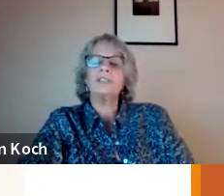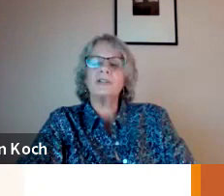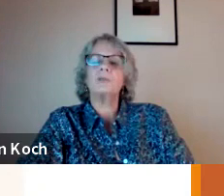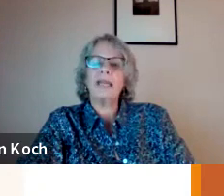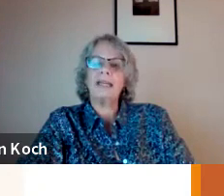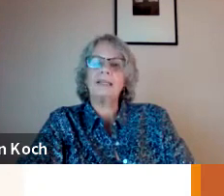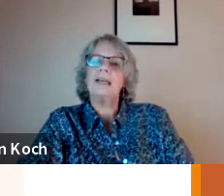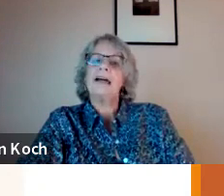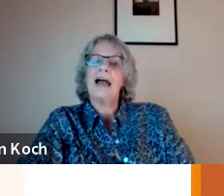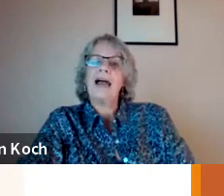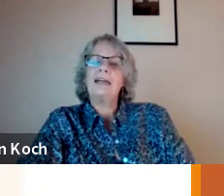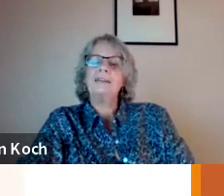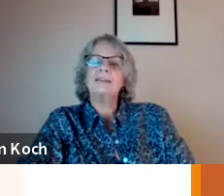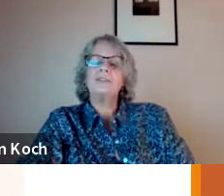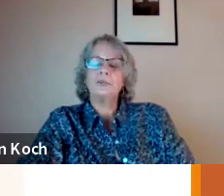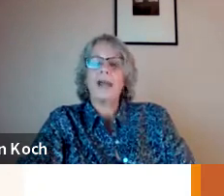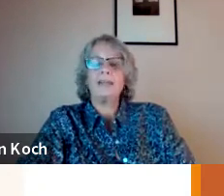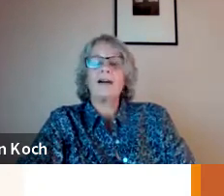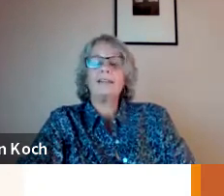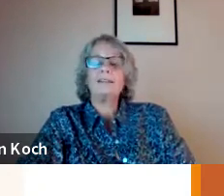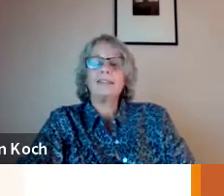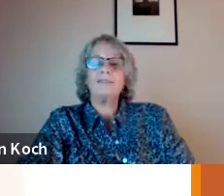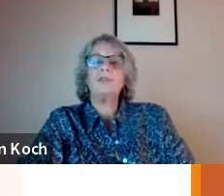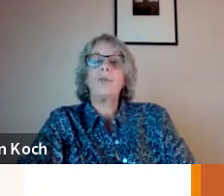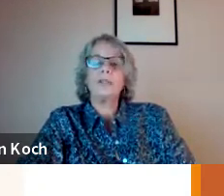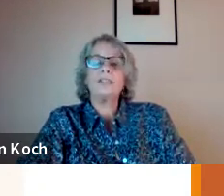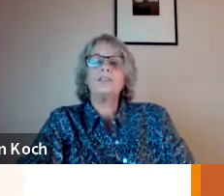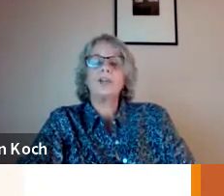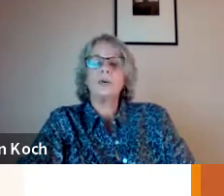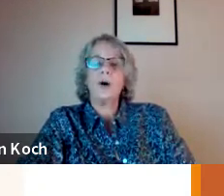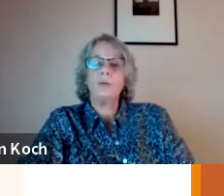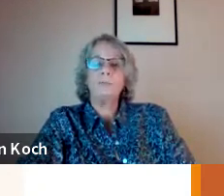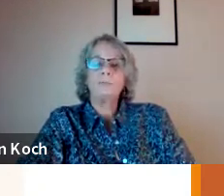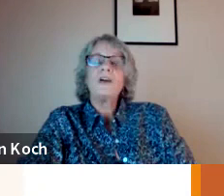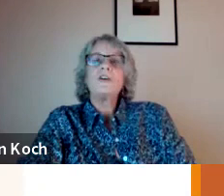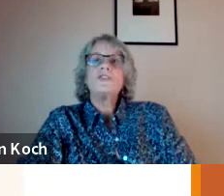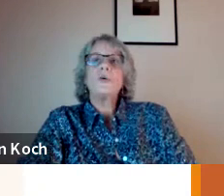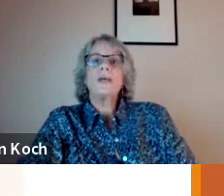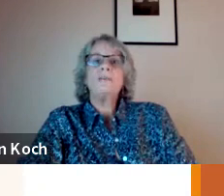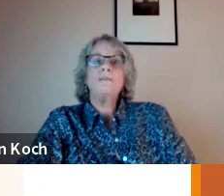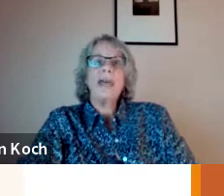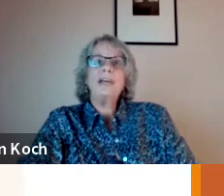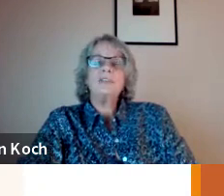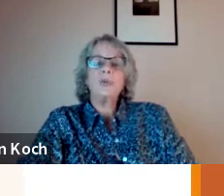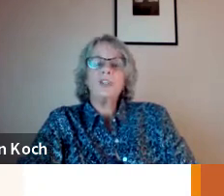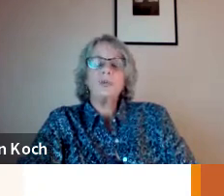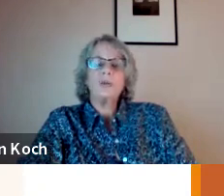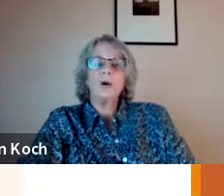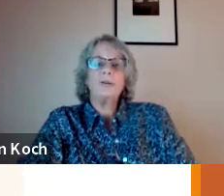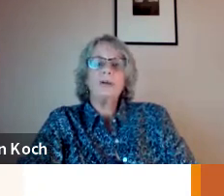some person-centered planning, and to recognize that David wanted to go home. So in May